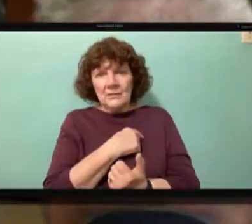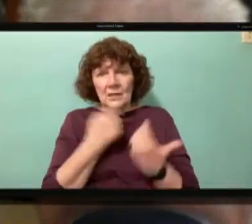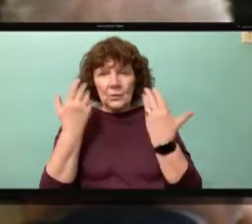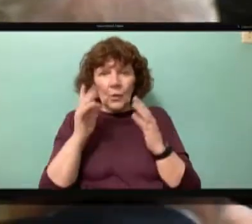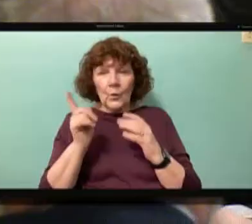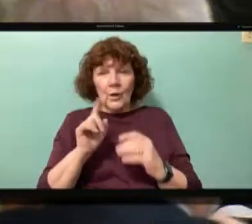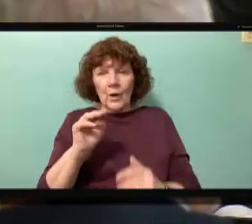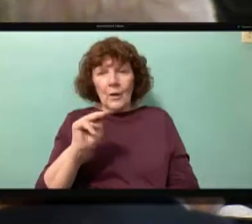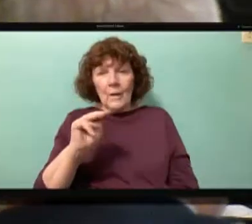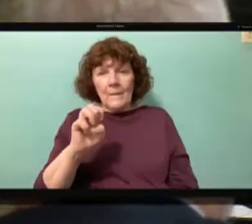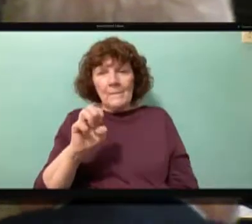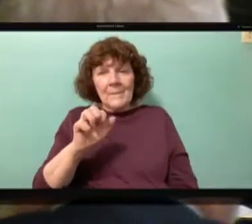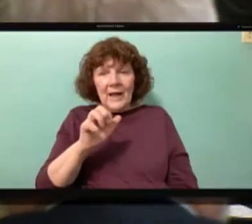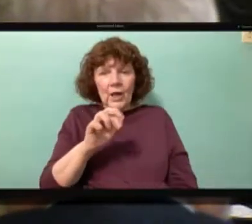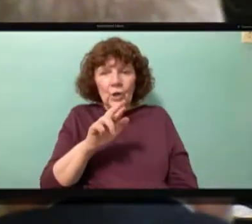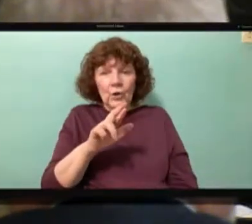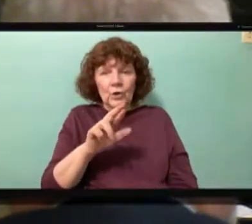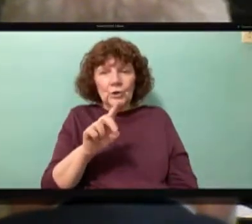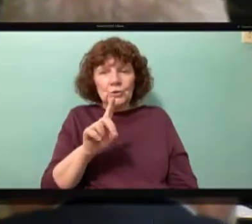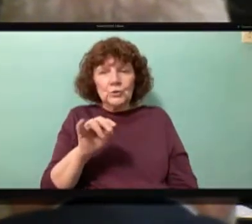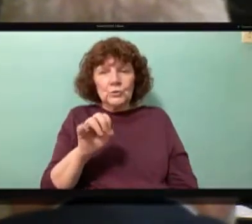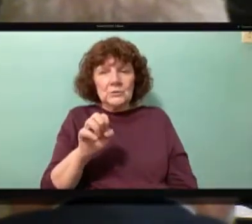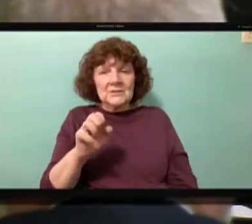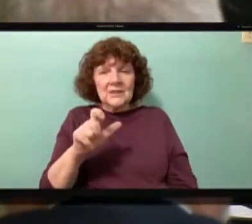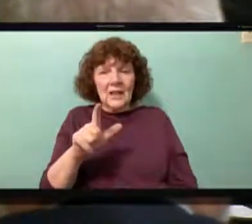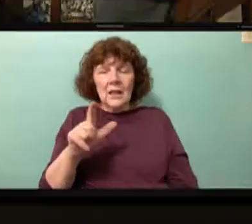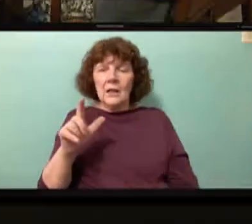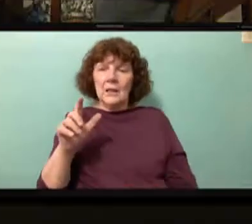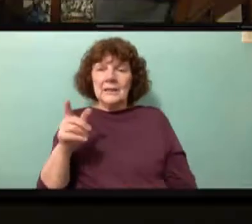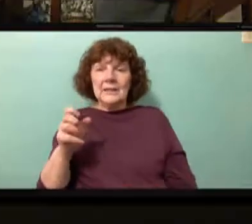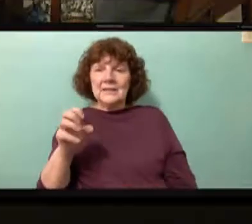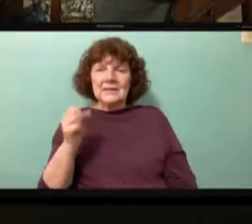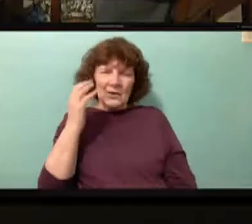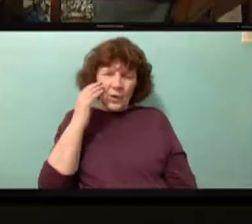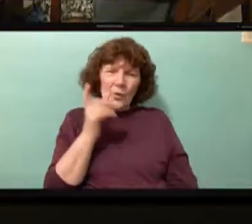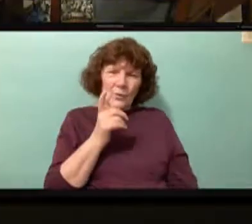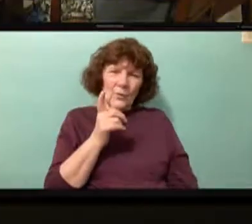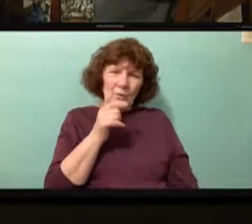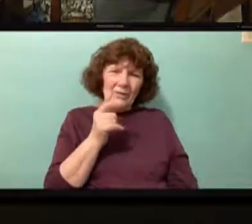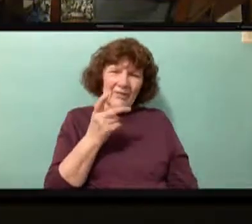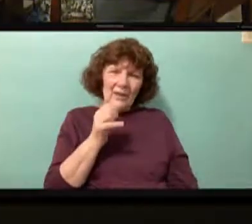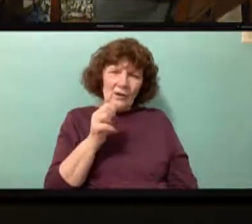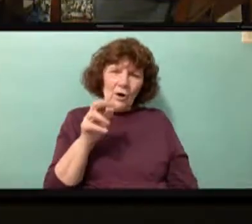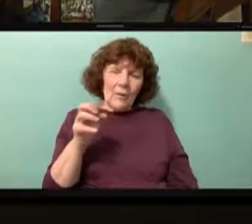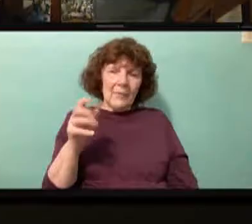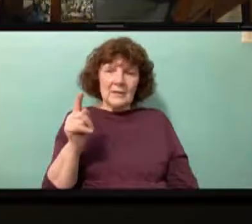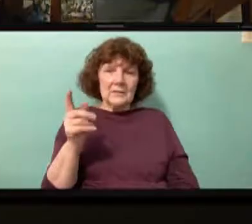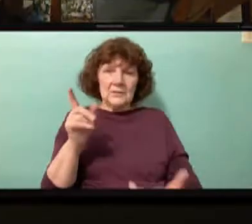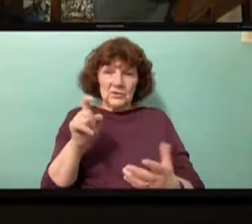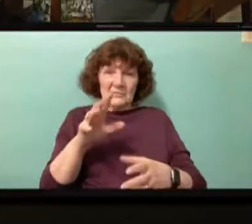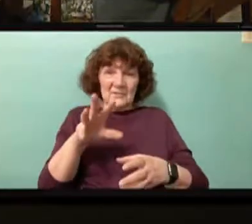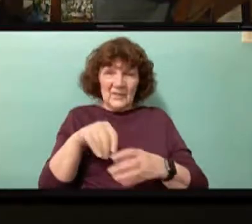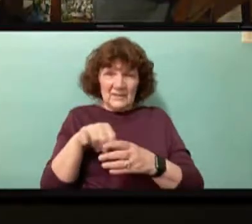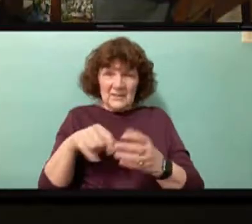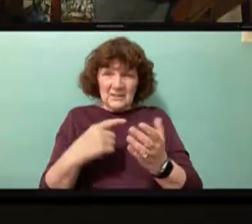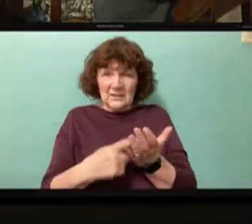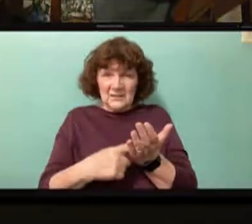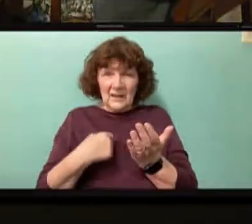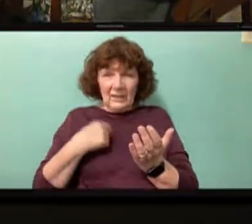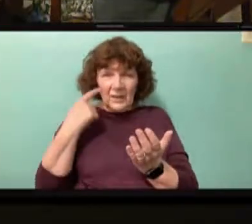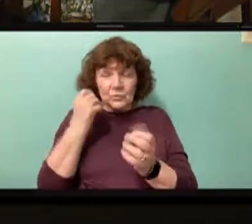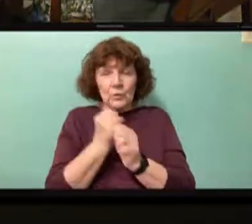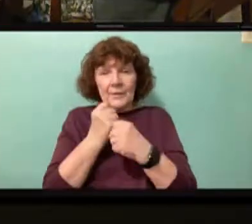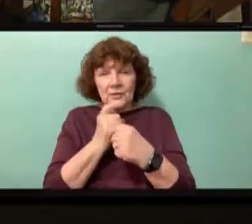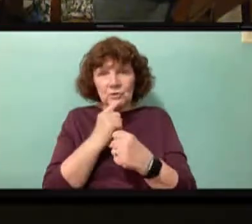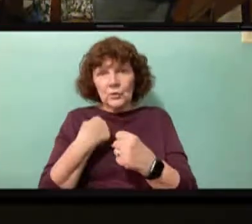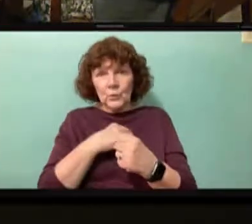is on this. I mean, Mardusel is a. I know who they are, but I'm wondering why. Like, I think they should have been part of this conversation to make sure we are doing